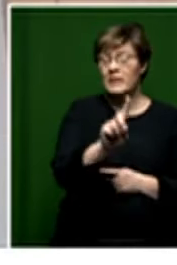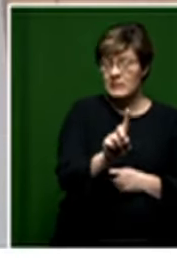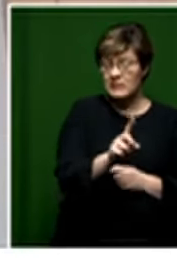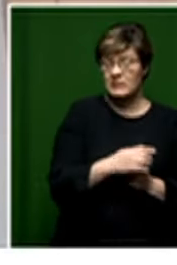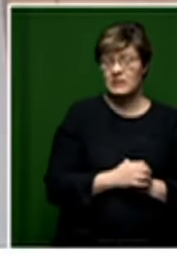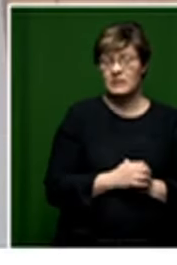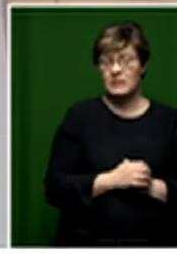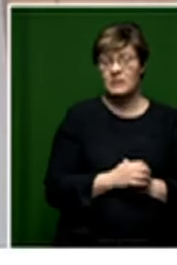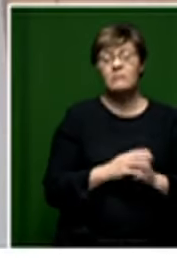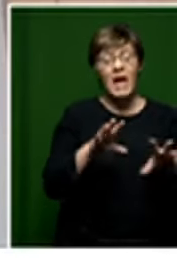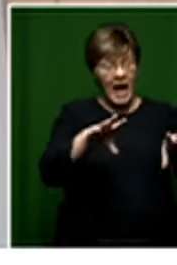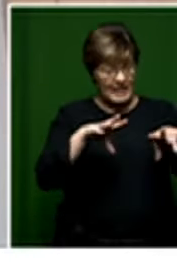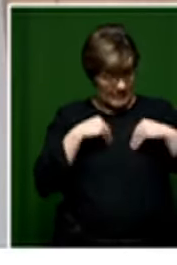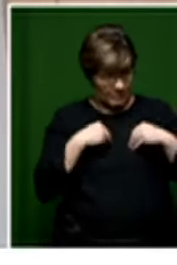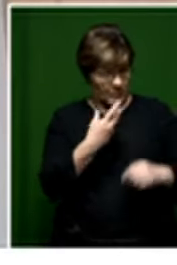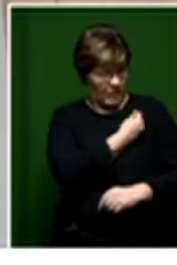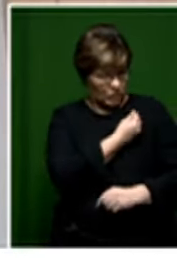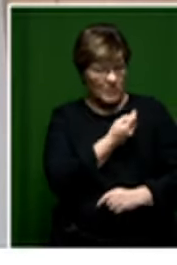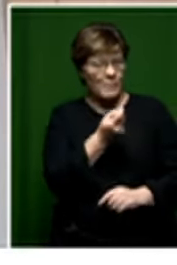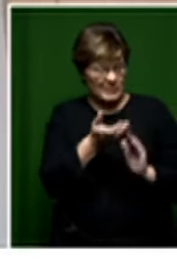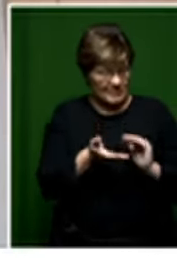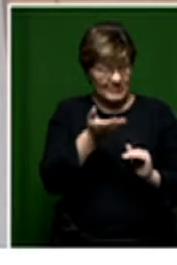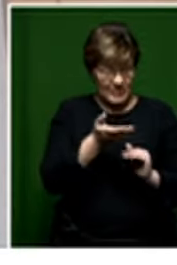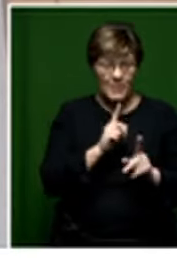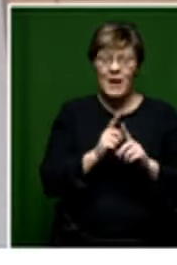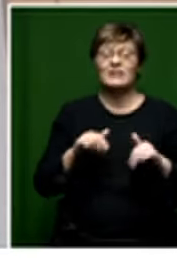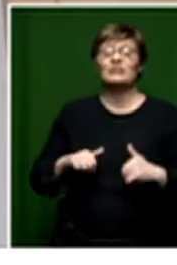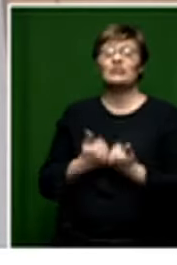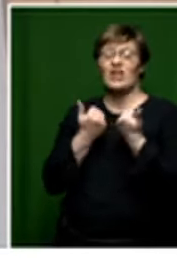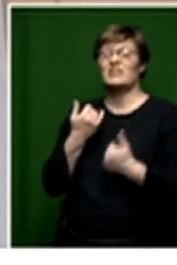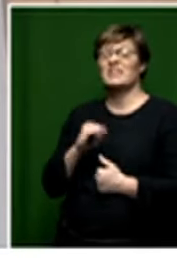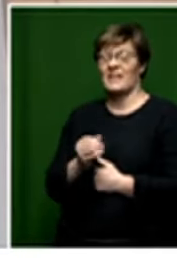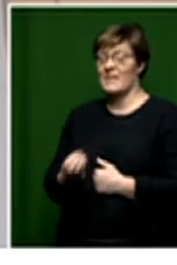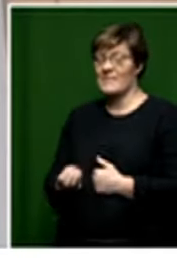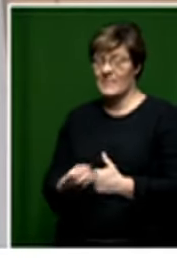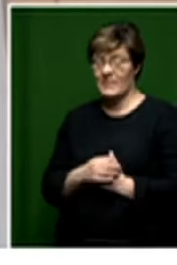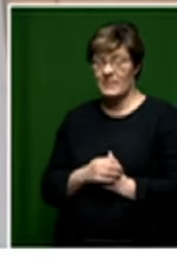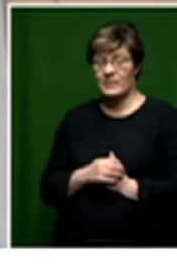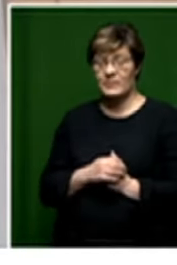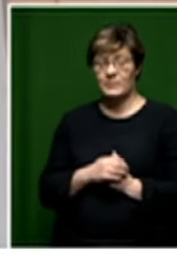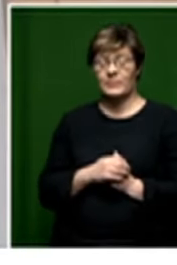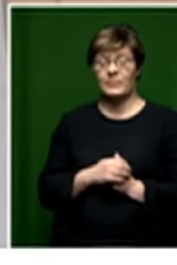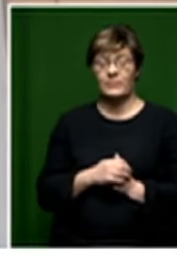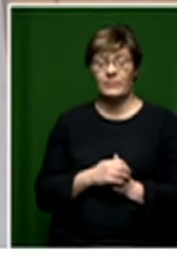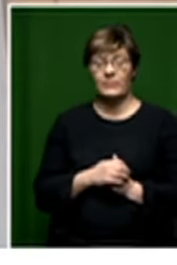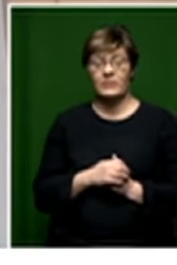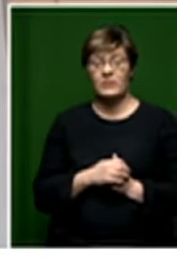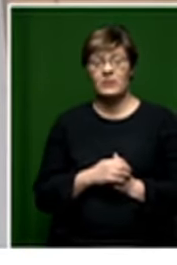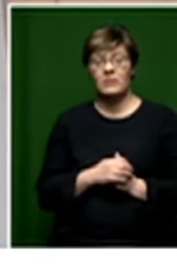slight increase in acceptance, but there is still a challenge that remains. And I think one of the important things that